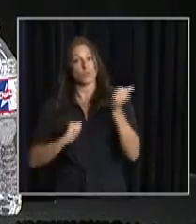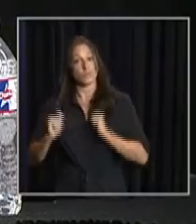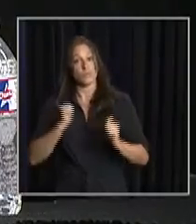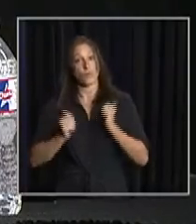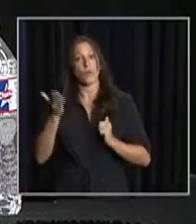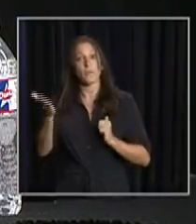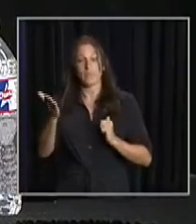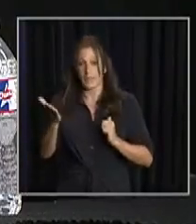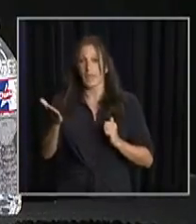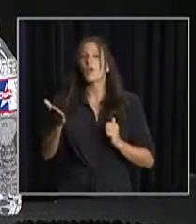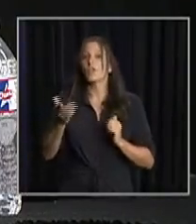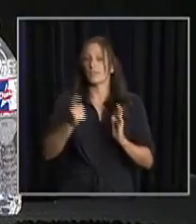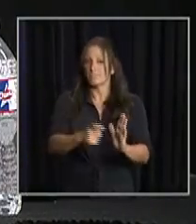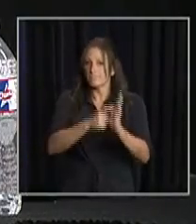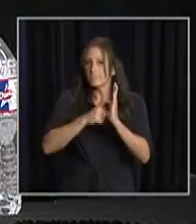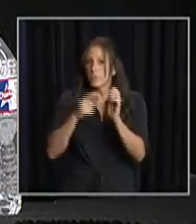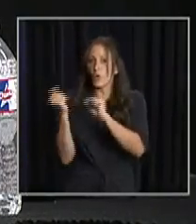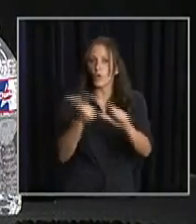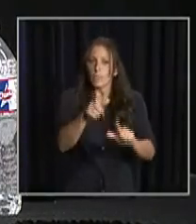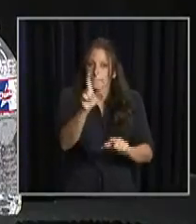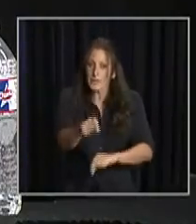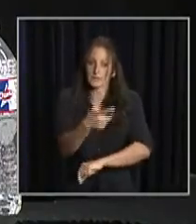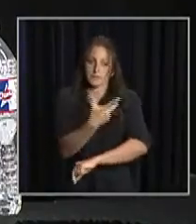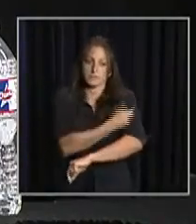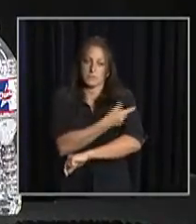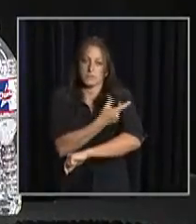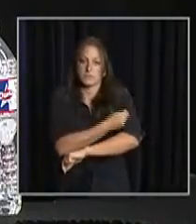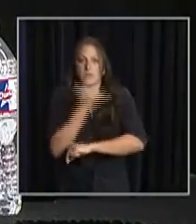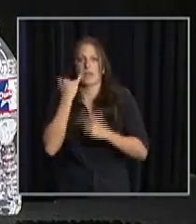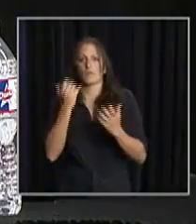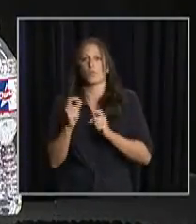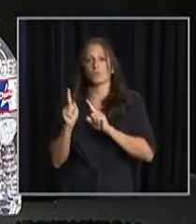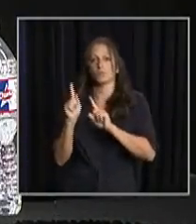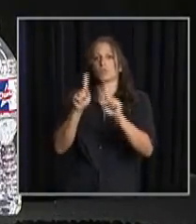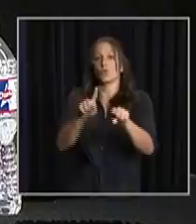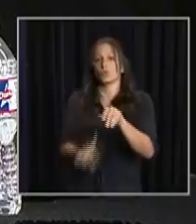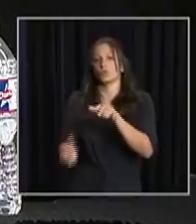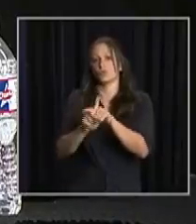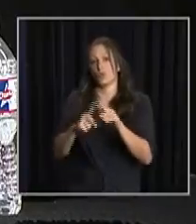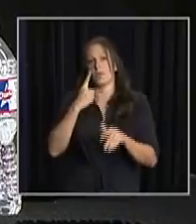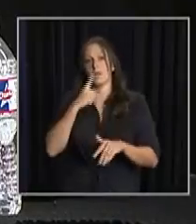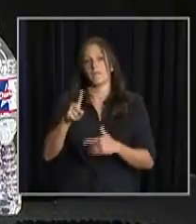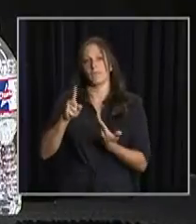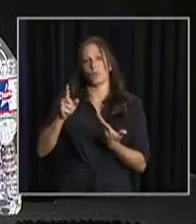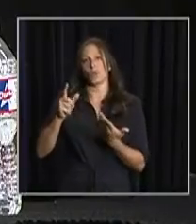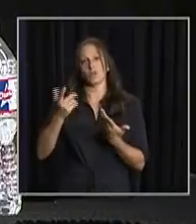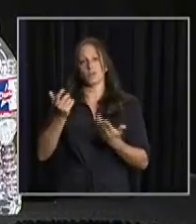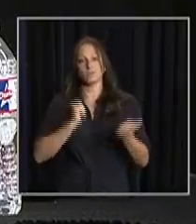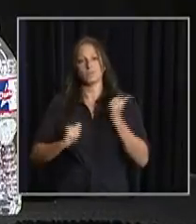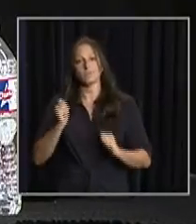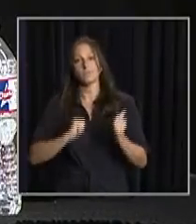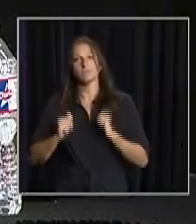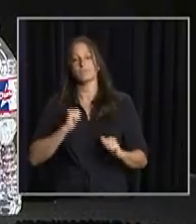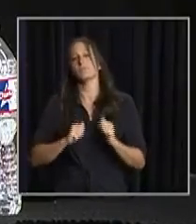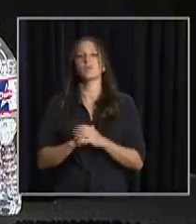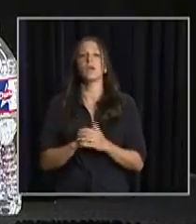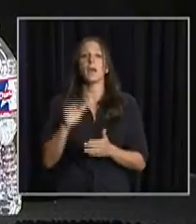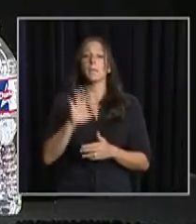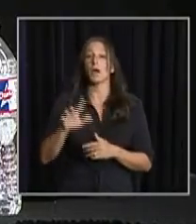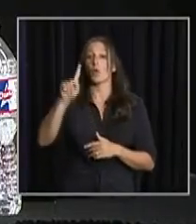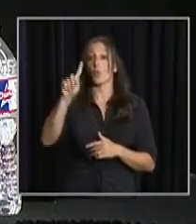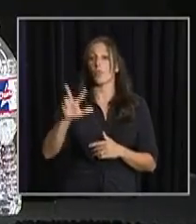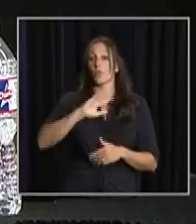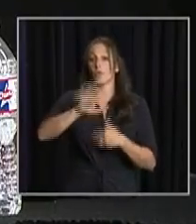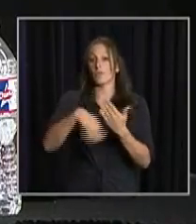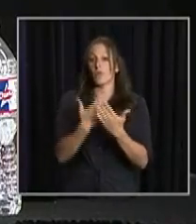people have to have a vaccination to come in, or they have to show a negative test results. About a third of the performance is there.